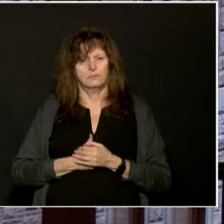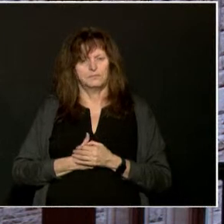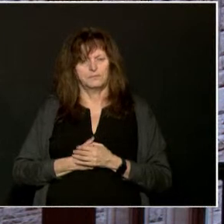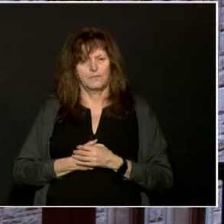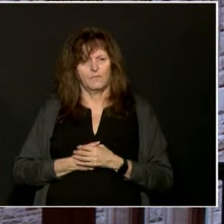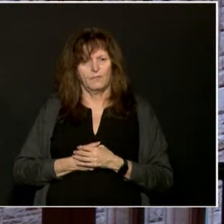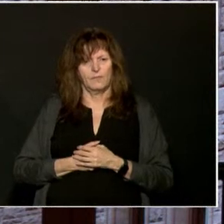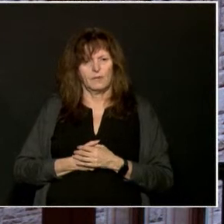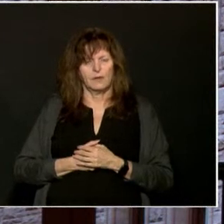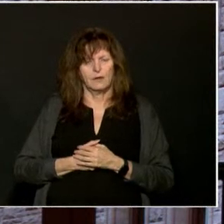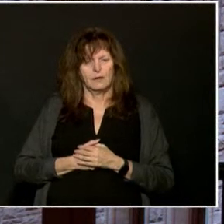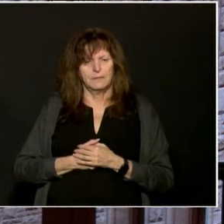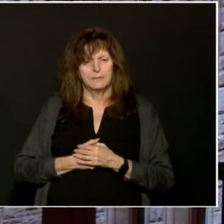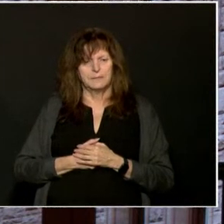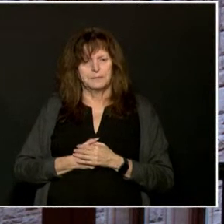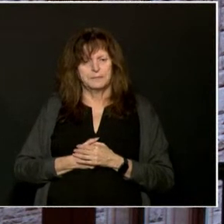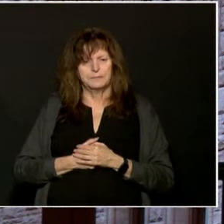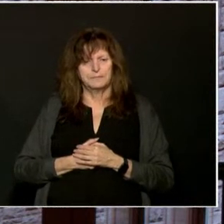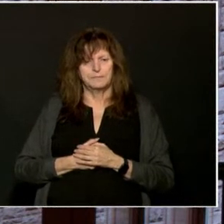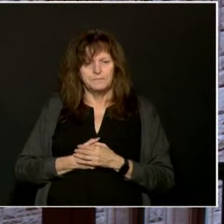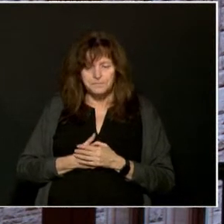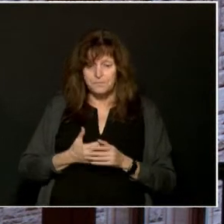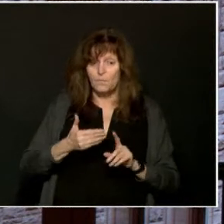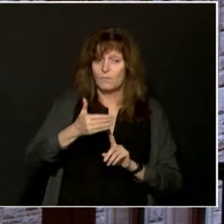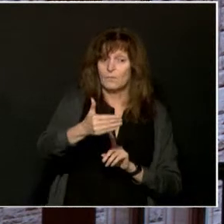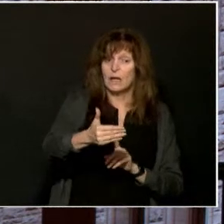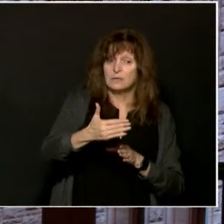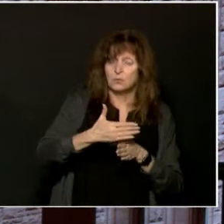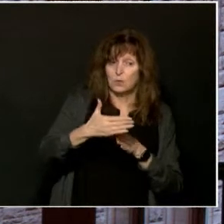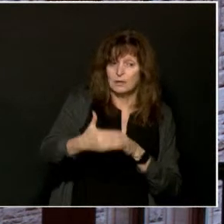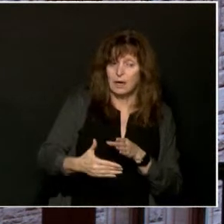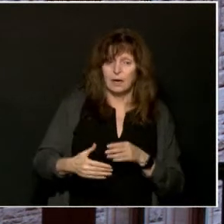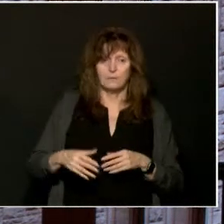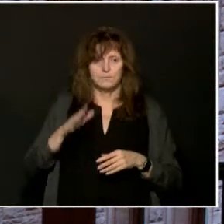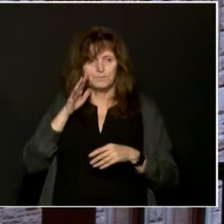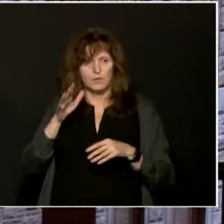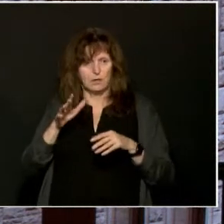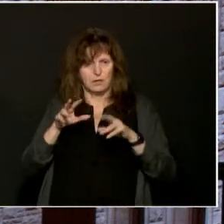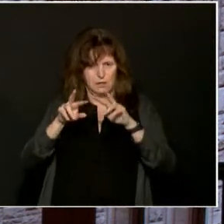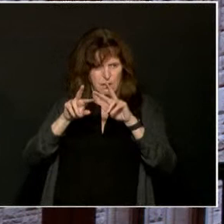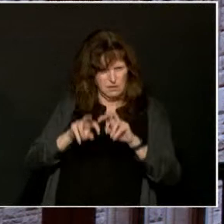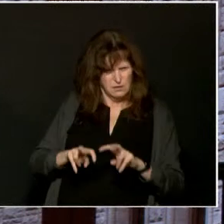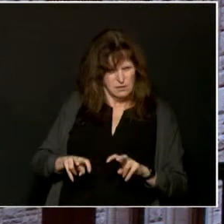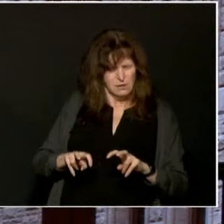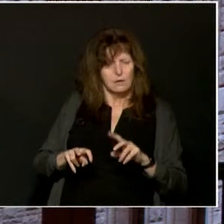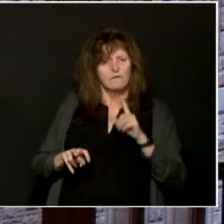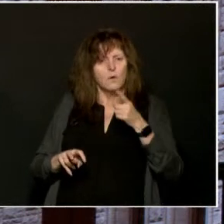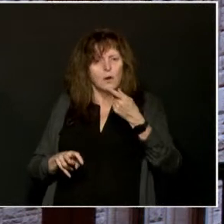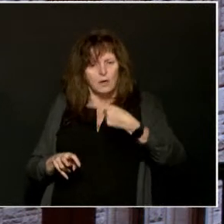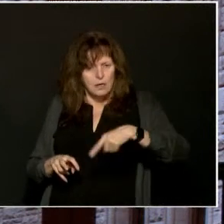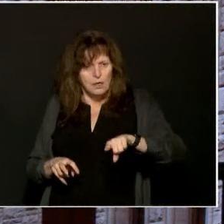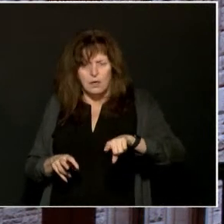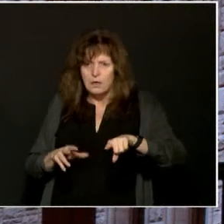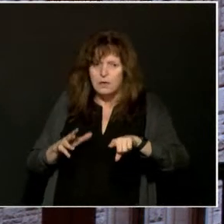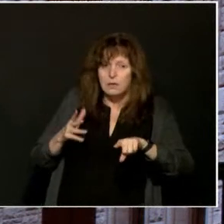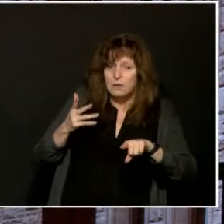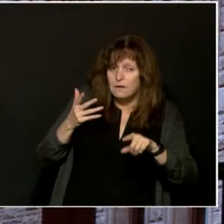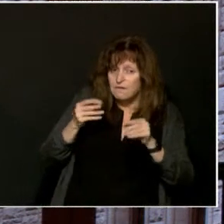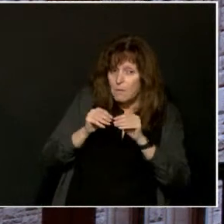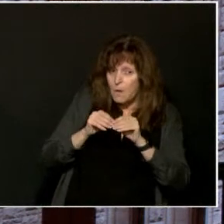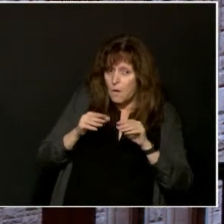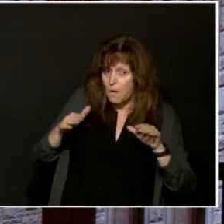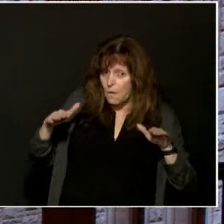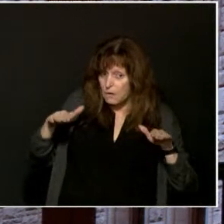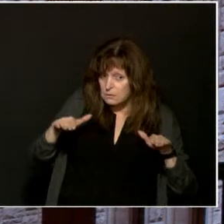weekend coming up to see if the general trend is the same as other weeks, or are we seeing a larger surge due to the Victoria Day weekend in